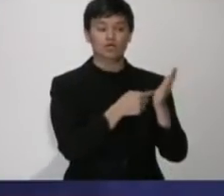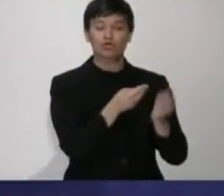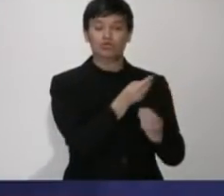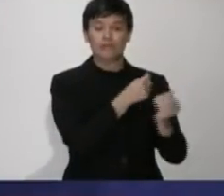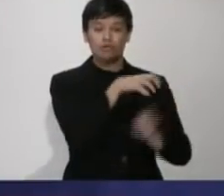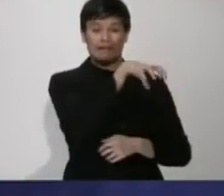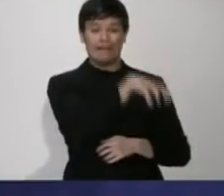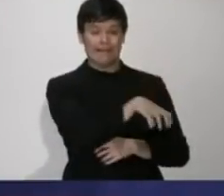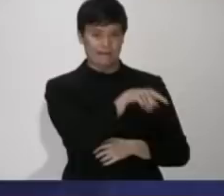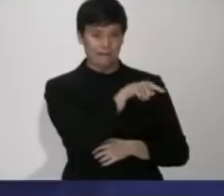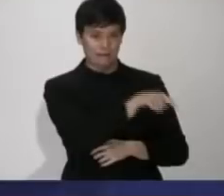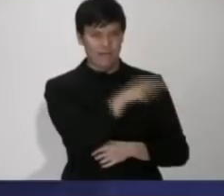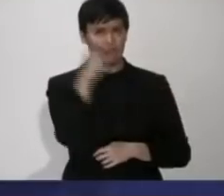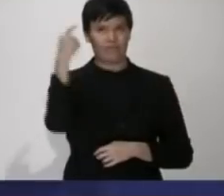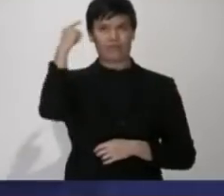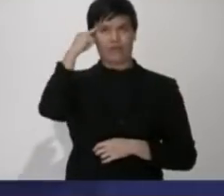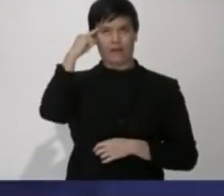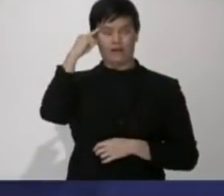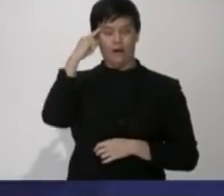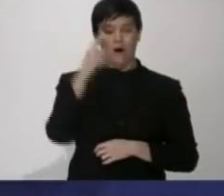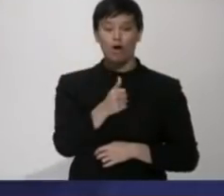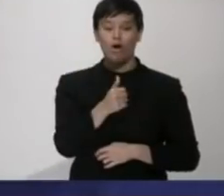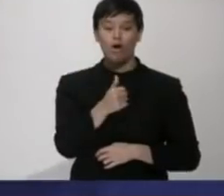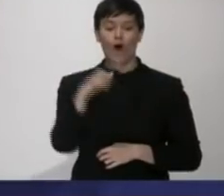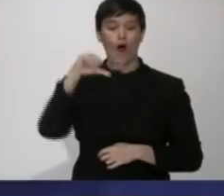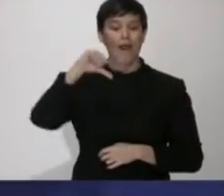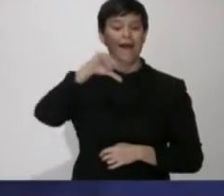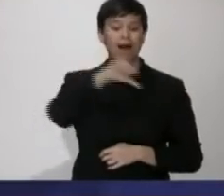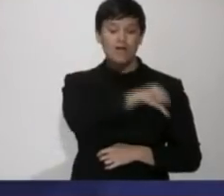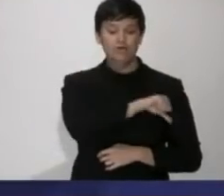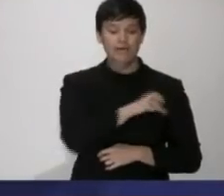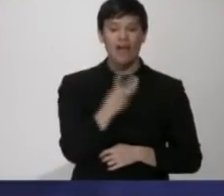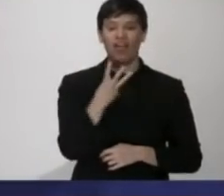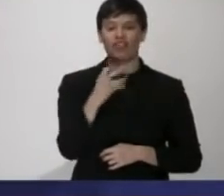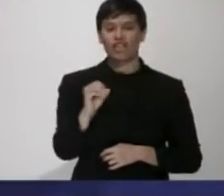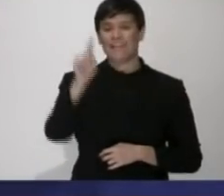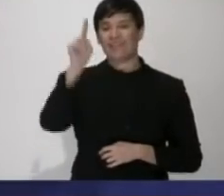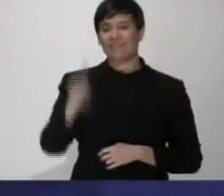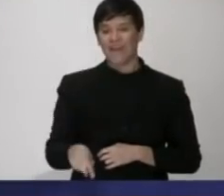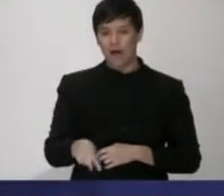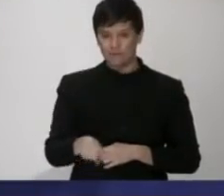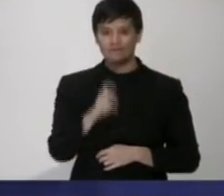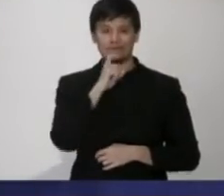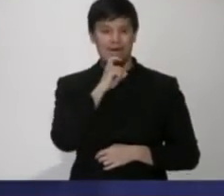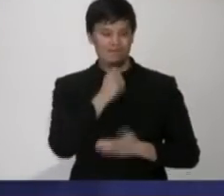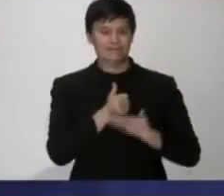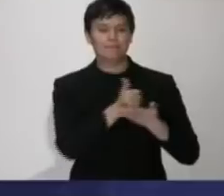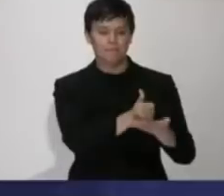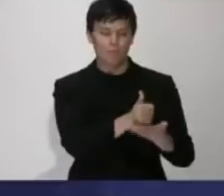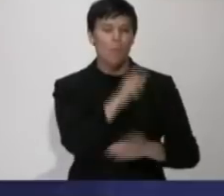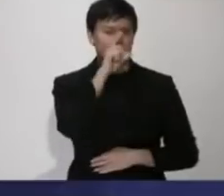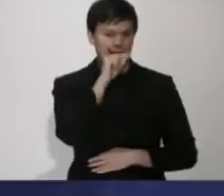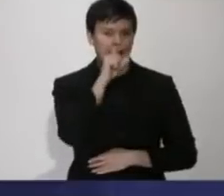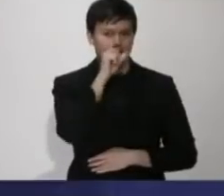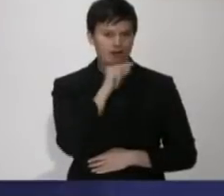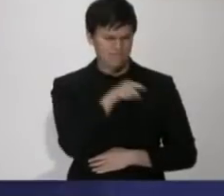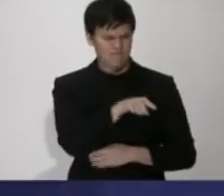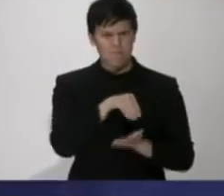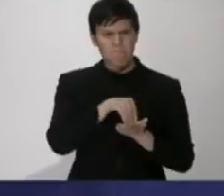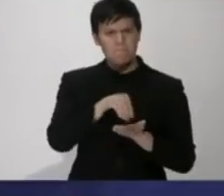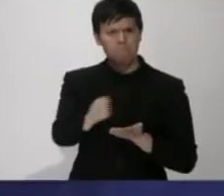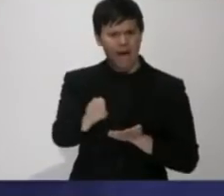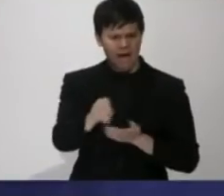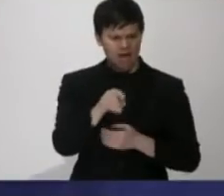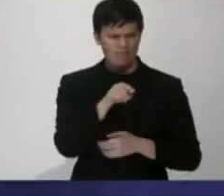930,000 workers will be supported by the two schemes. The costs will be covered by the underspend in the existing wage